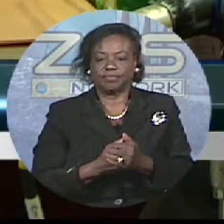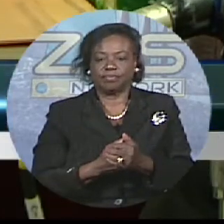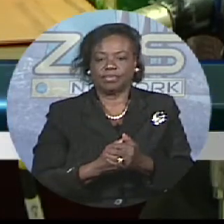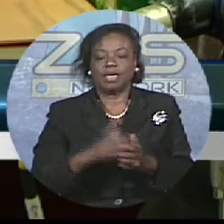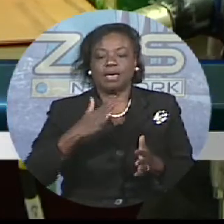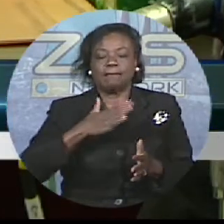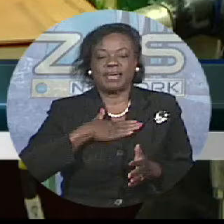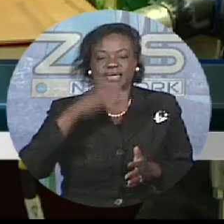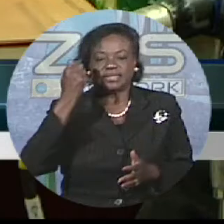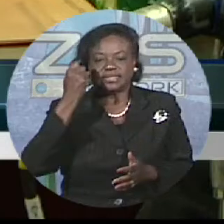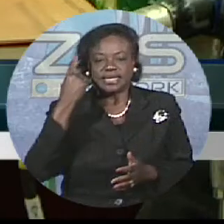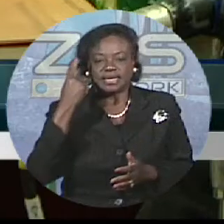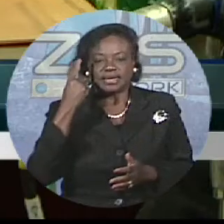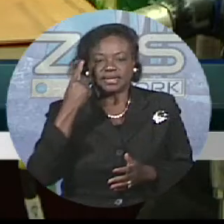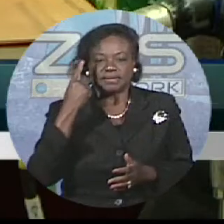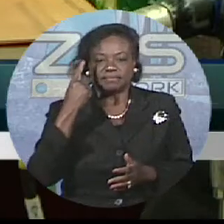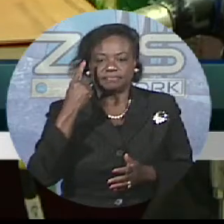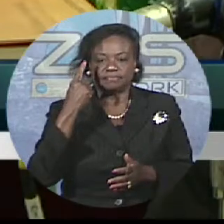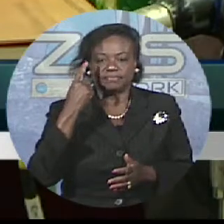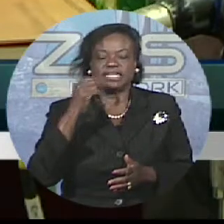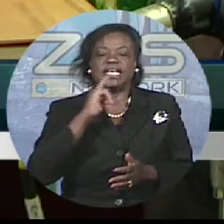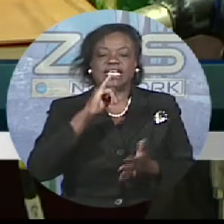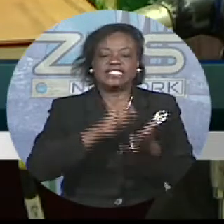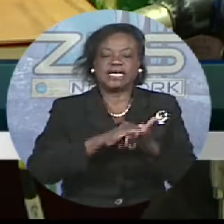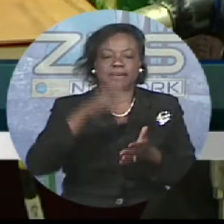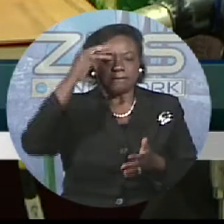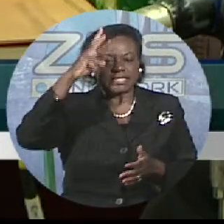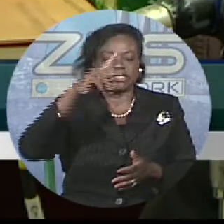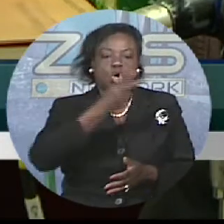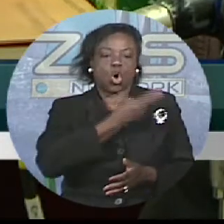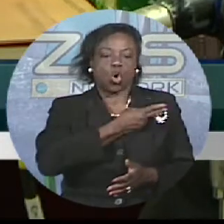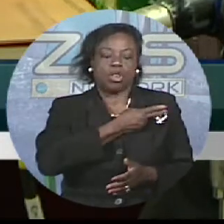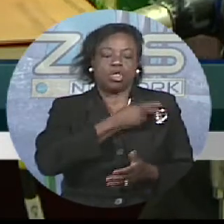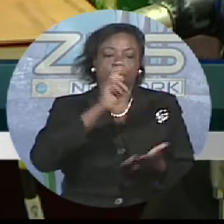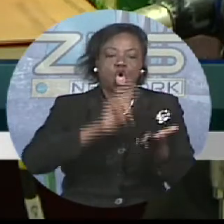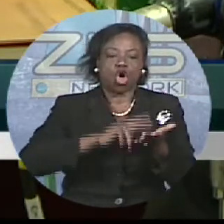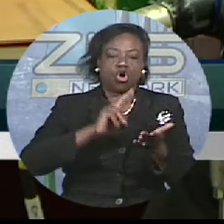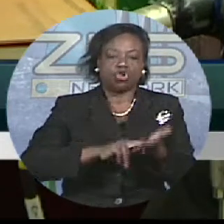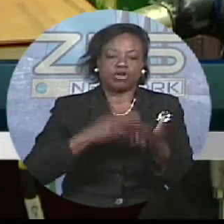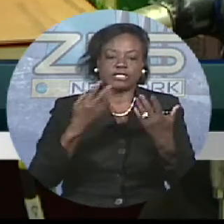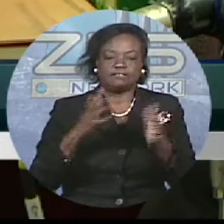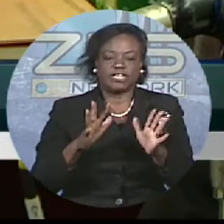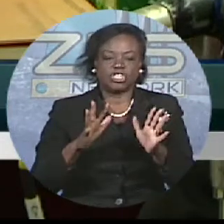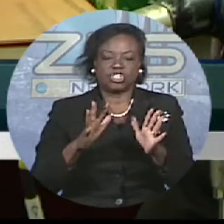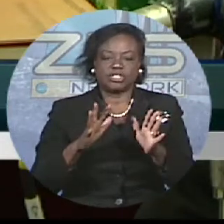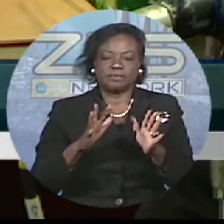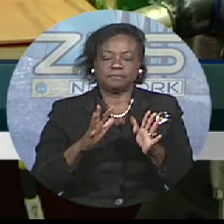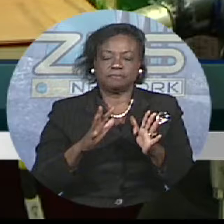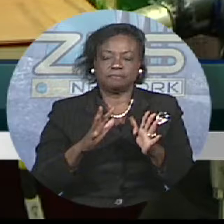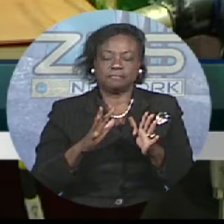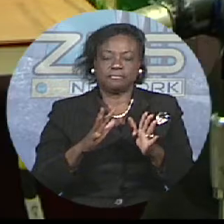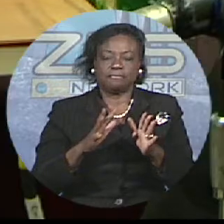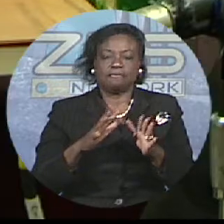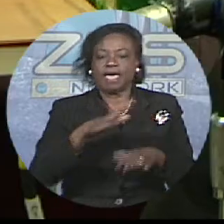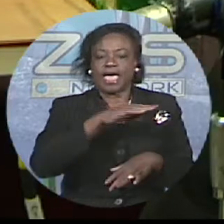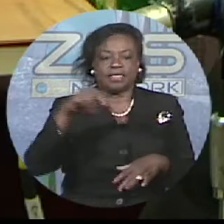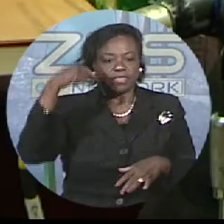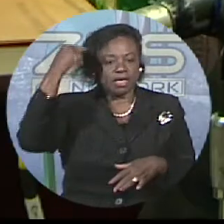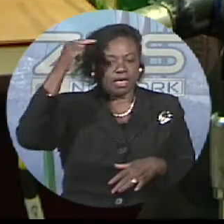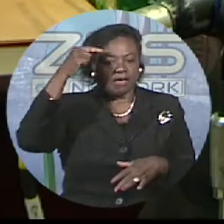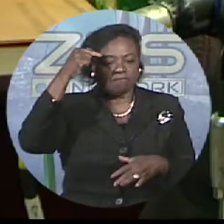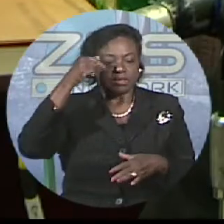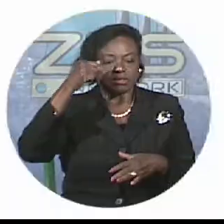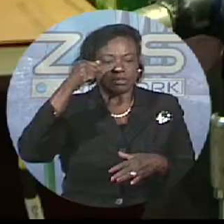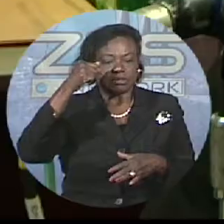My understanding is that Mr. Hall's contract would have ended, and the government needed to appoint someone to complete